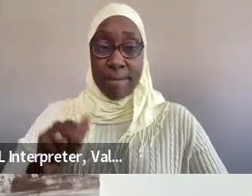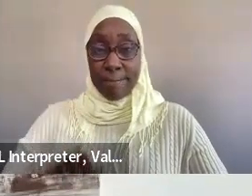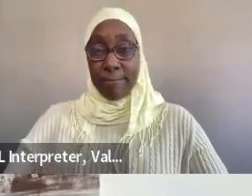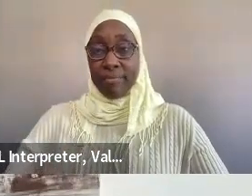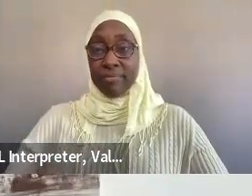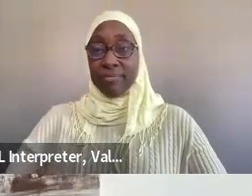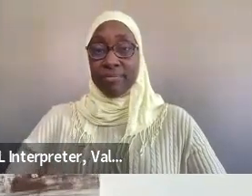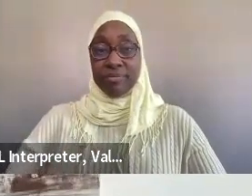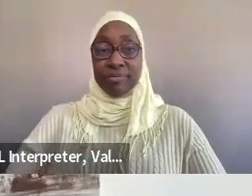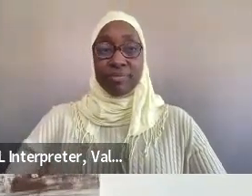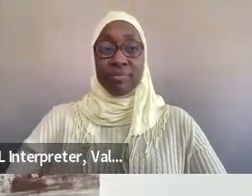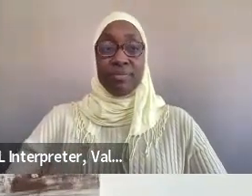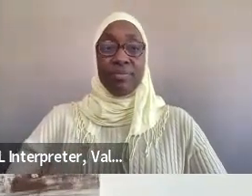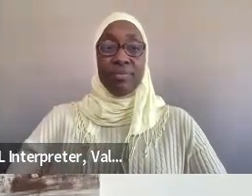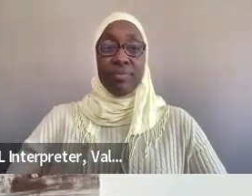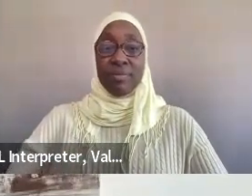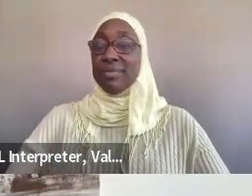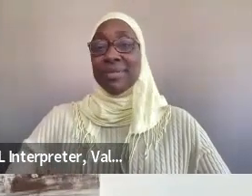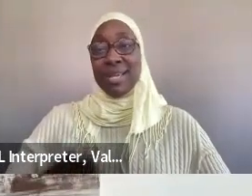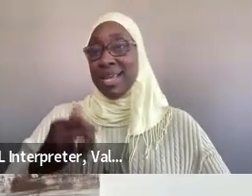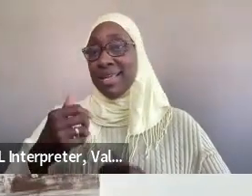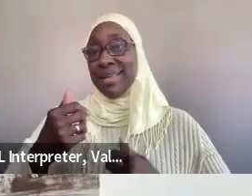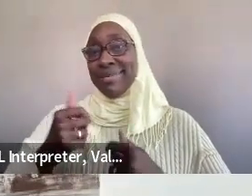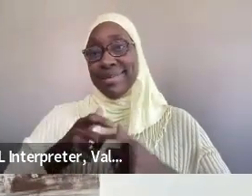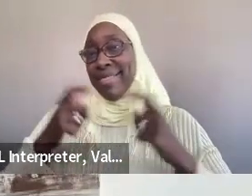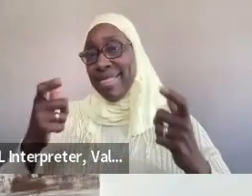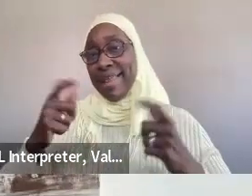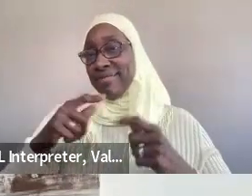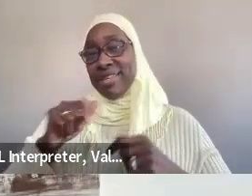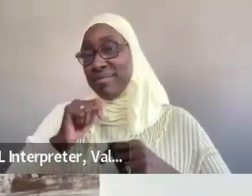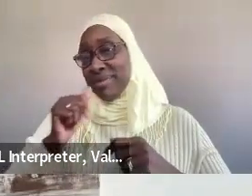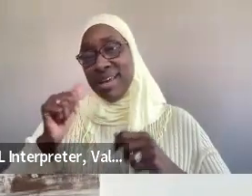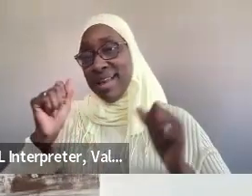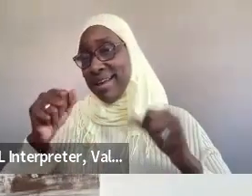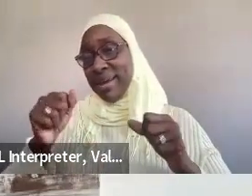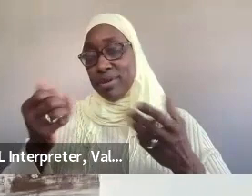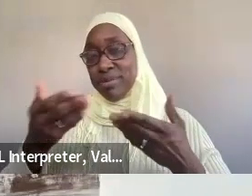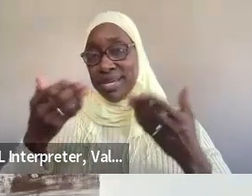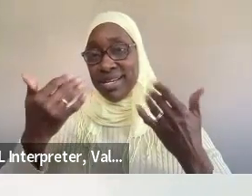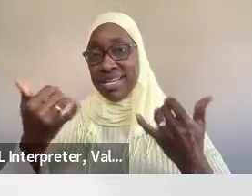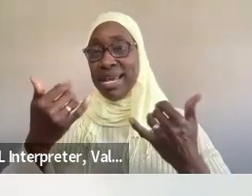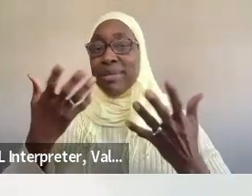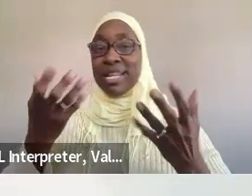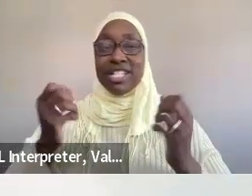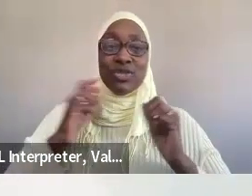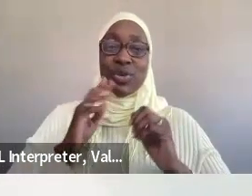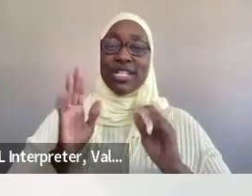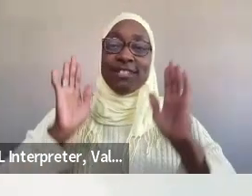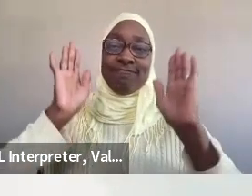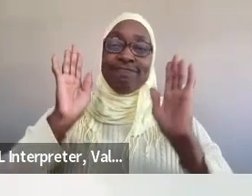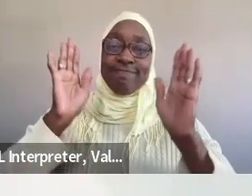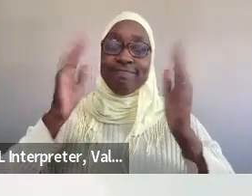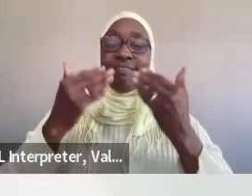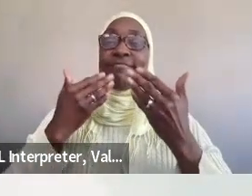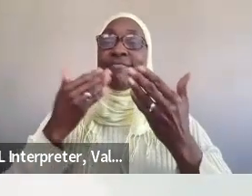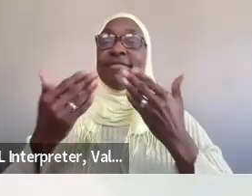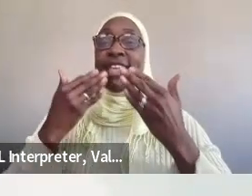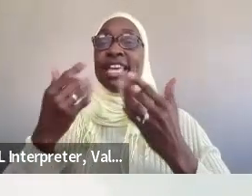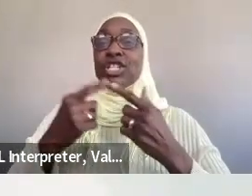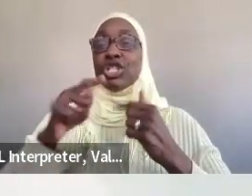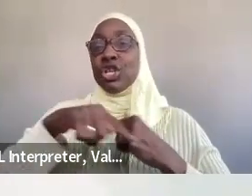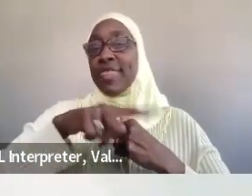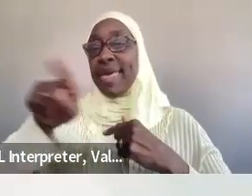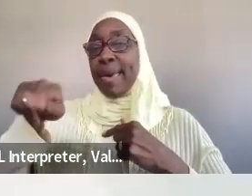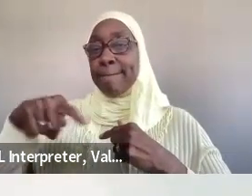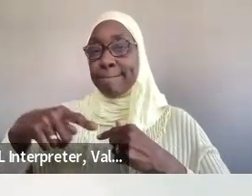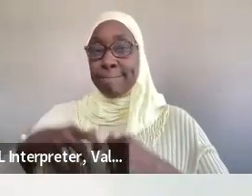are in classes or on co-op and aren't able to be here today, but just wanted to give a quick shout out and thanks to them. So in terms of